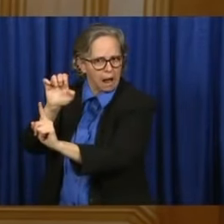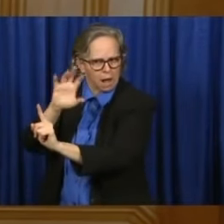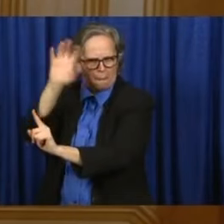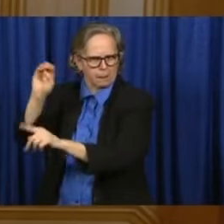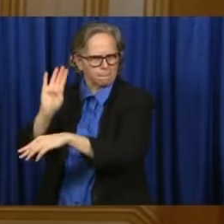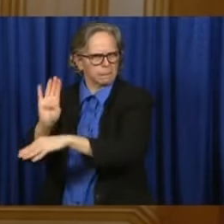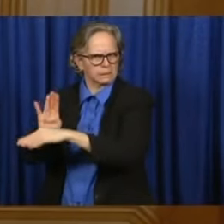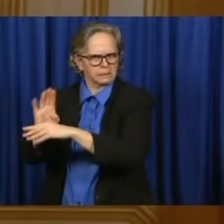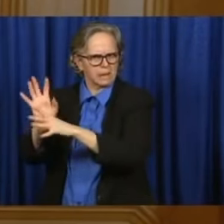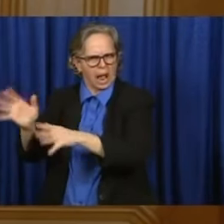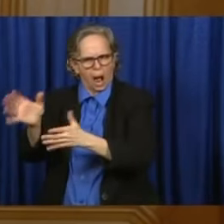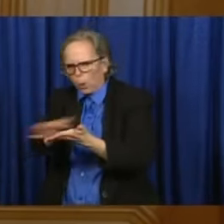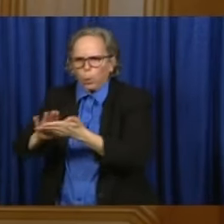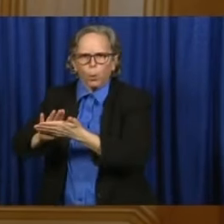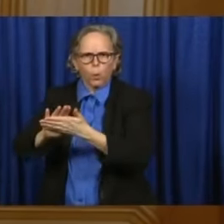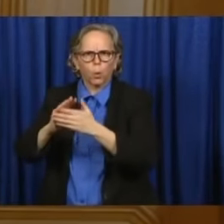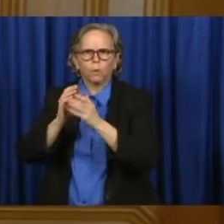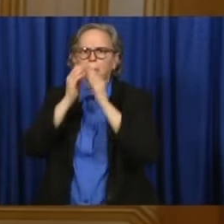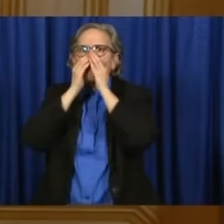I want to